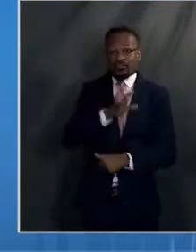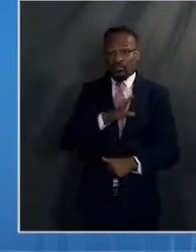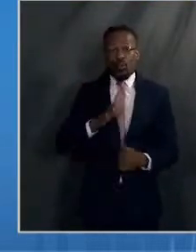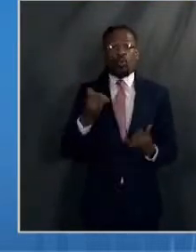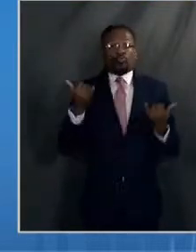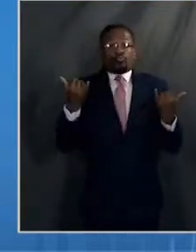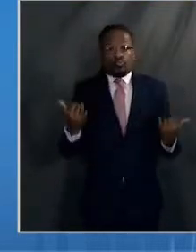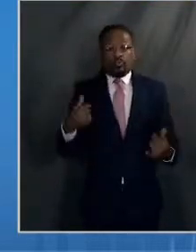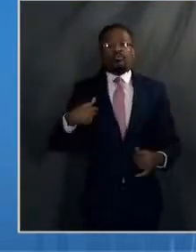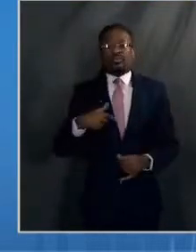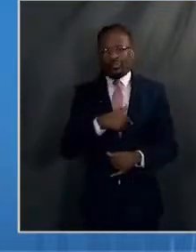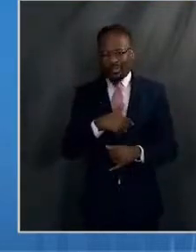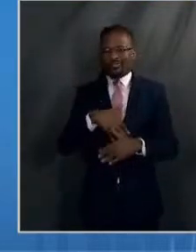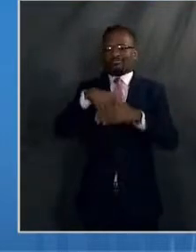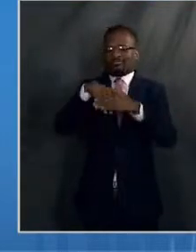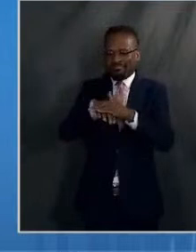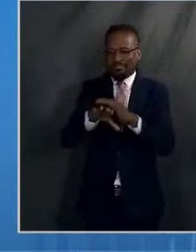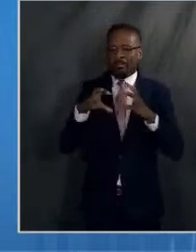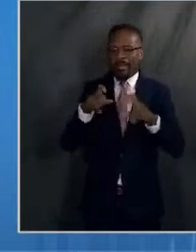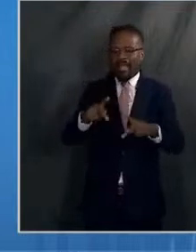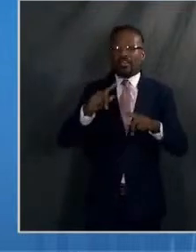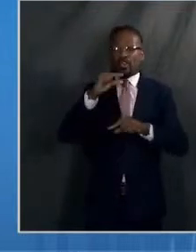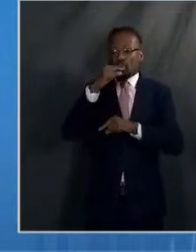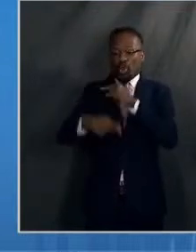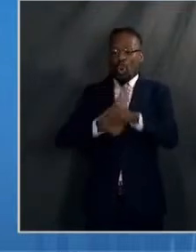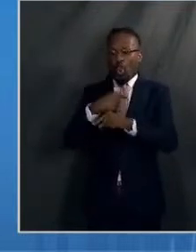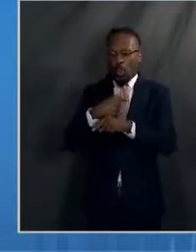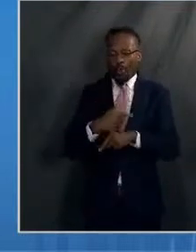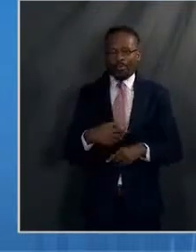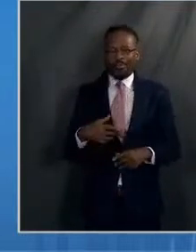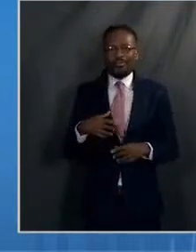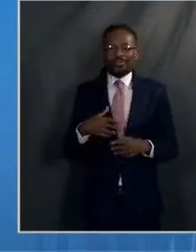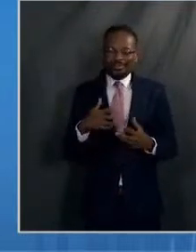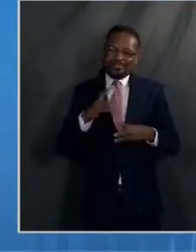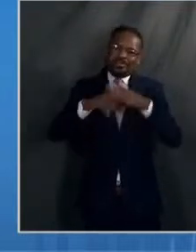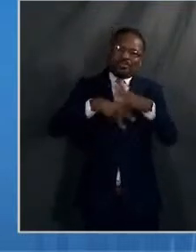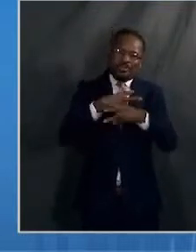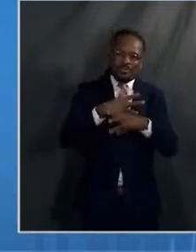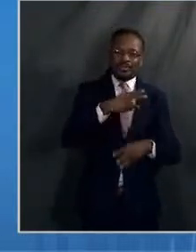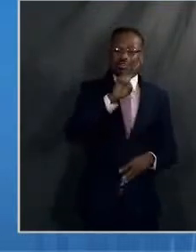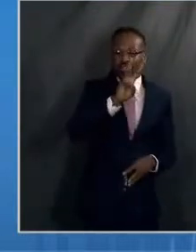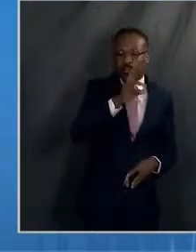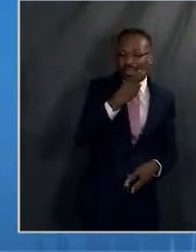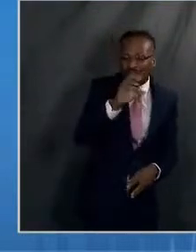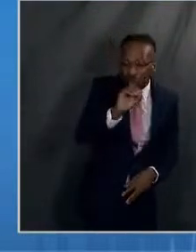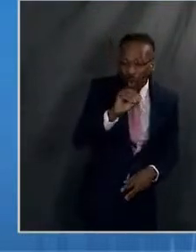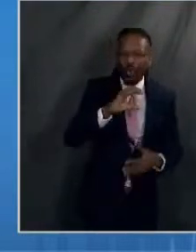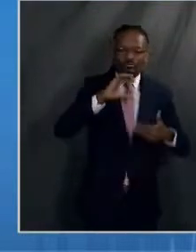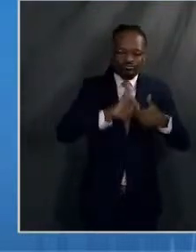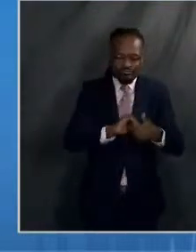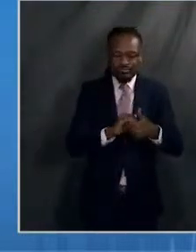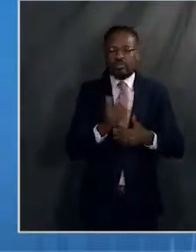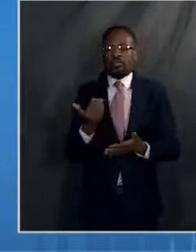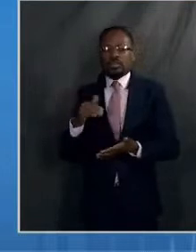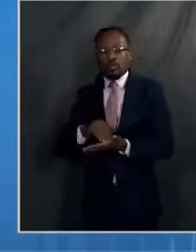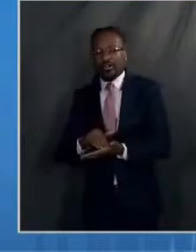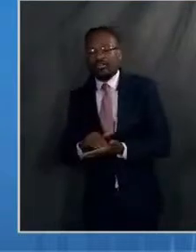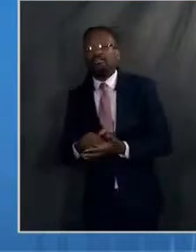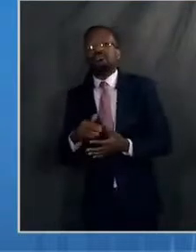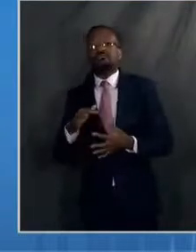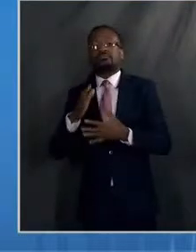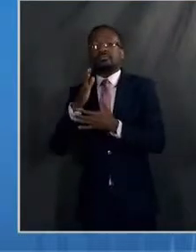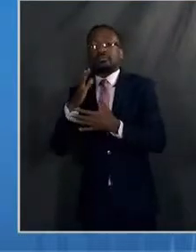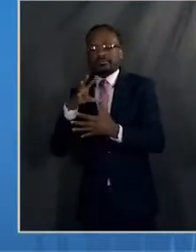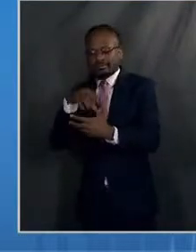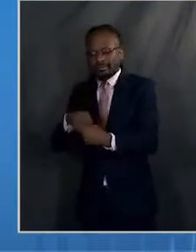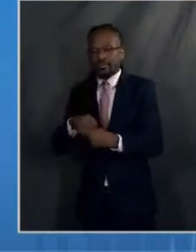scene. We re-entered into our arrangement with the WHO, and we are part of COVAX. So I just want to remind people that this